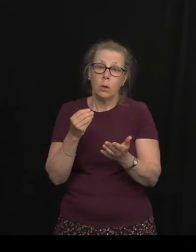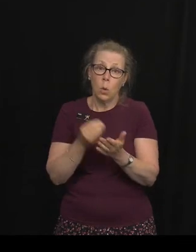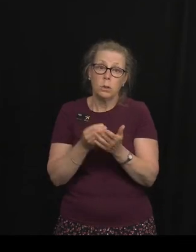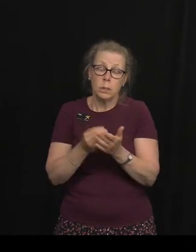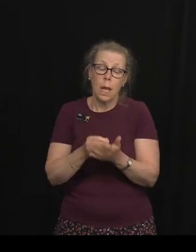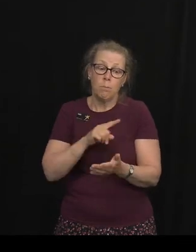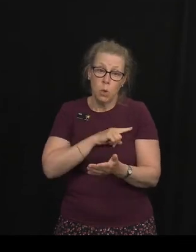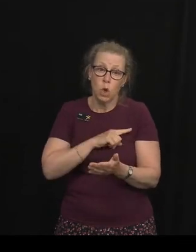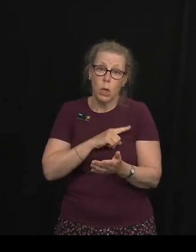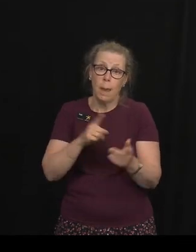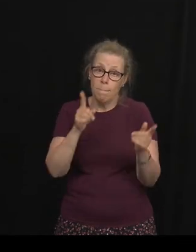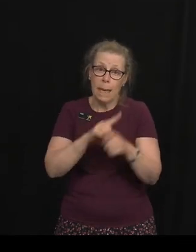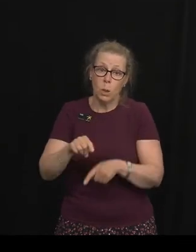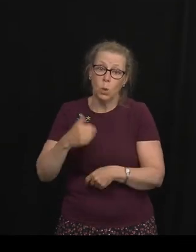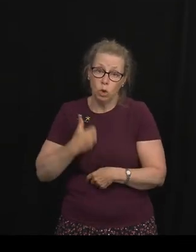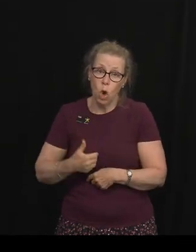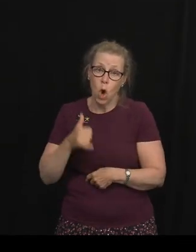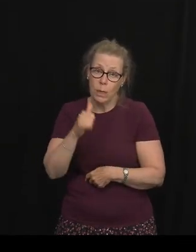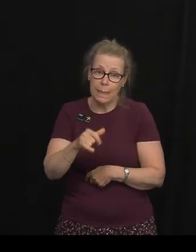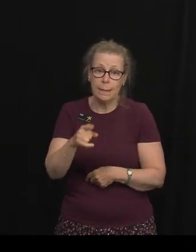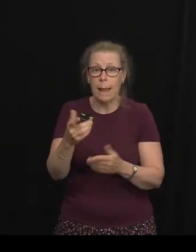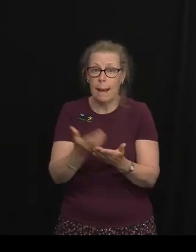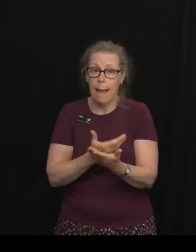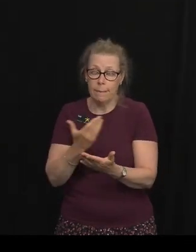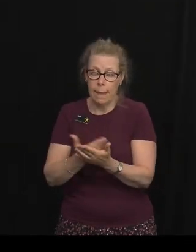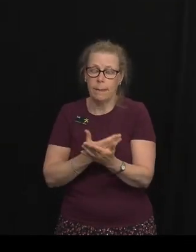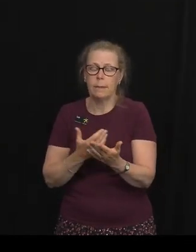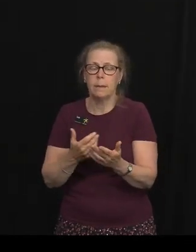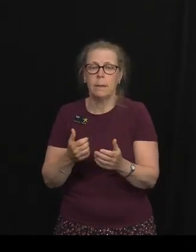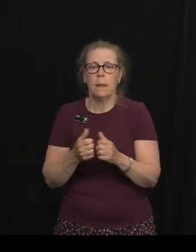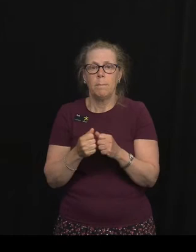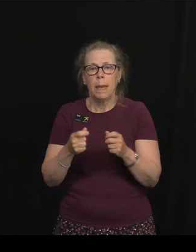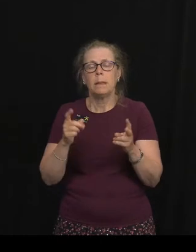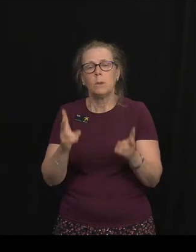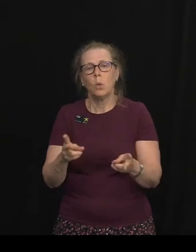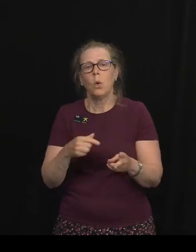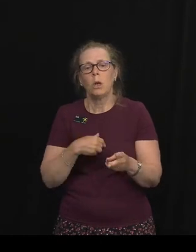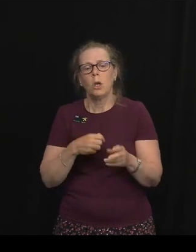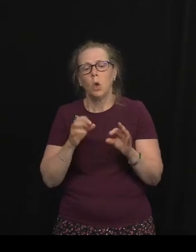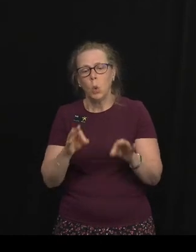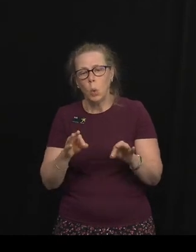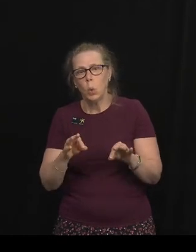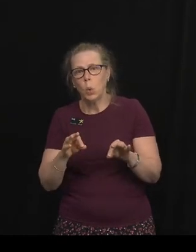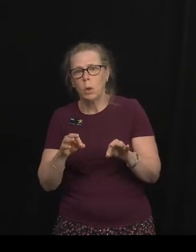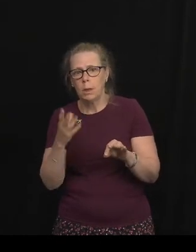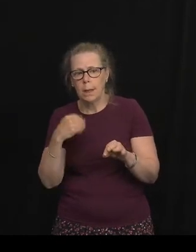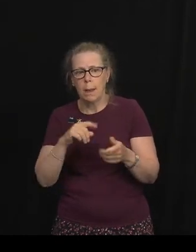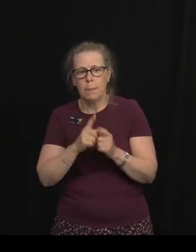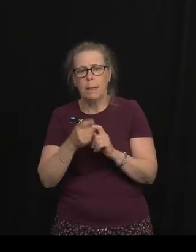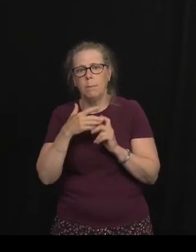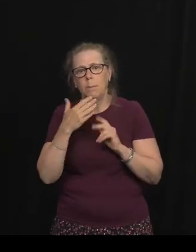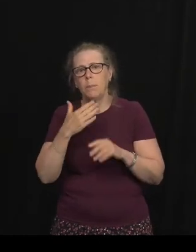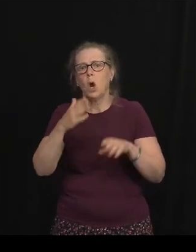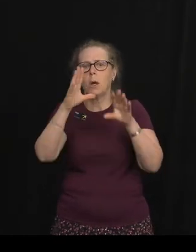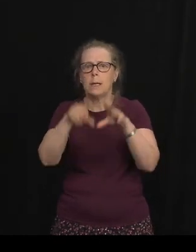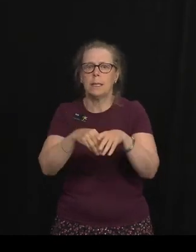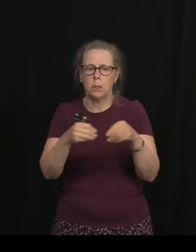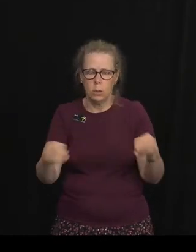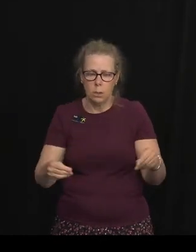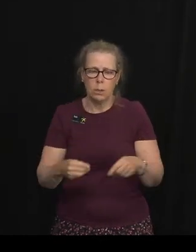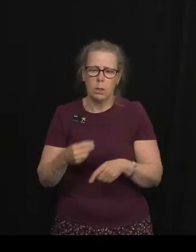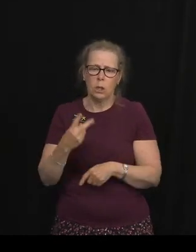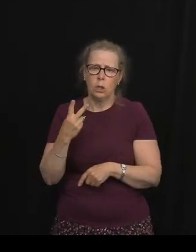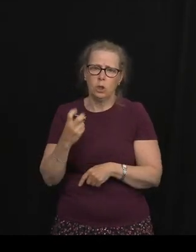region. And that means it's affecting the success that has been achieved during the past 10 and 20 years